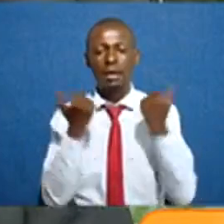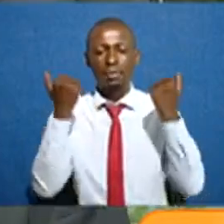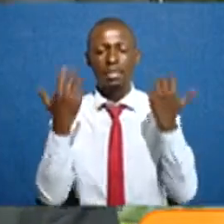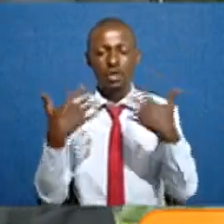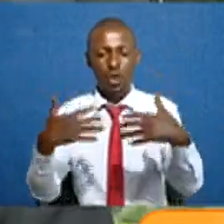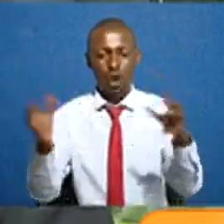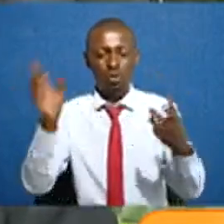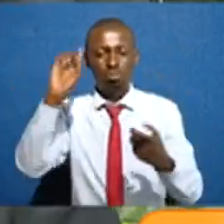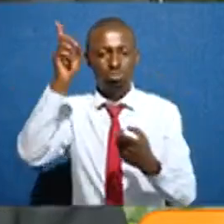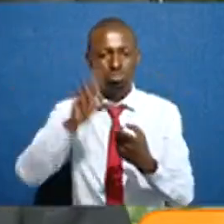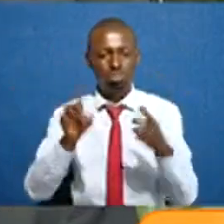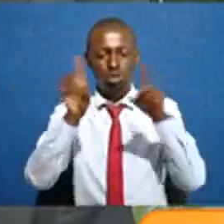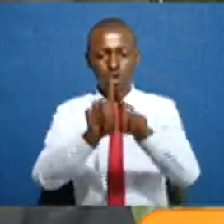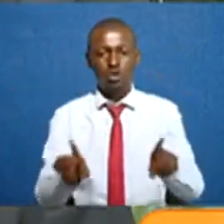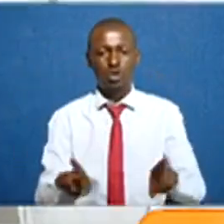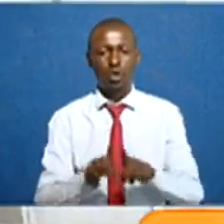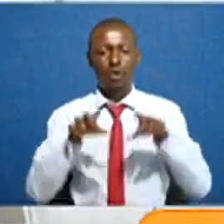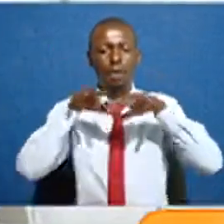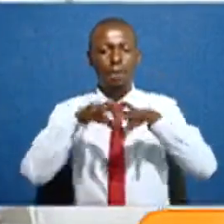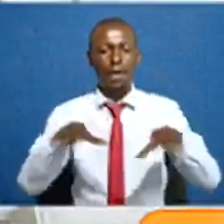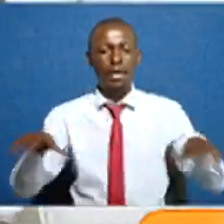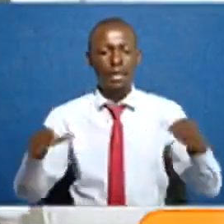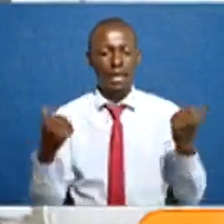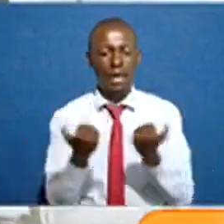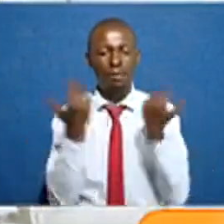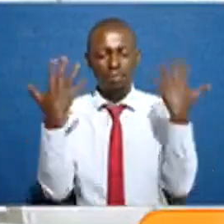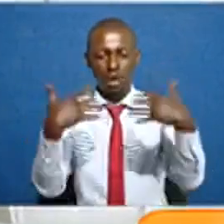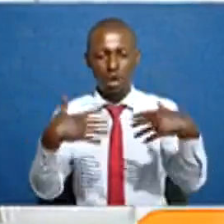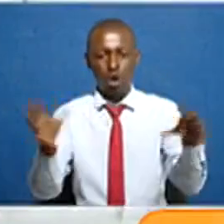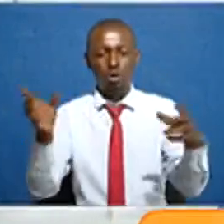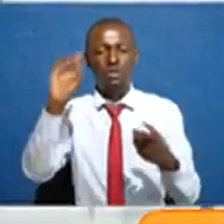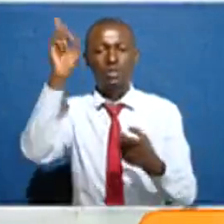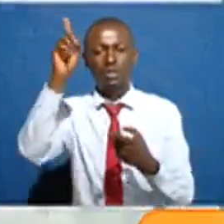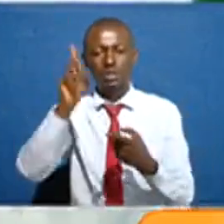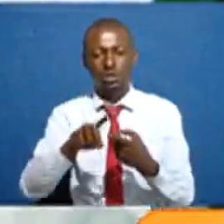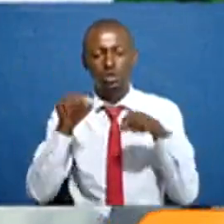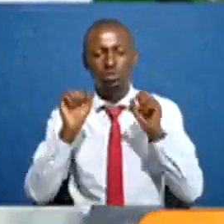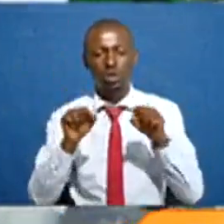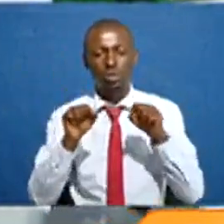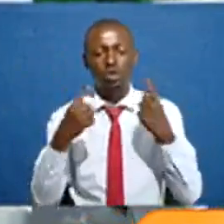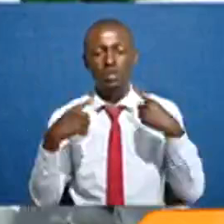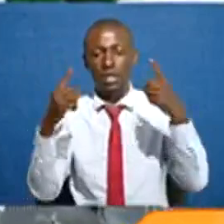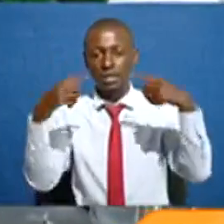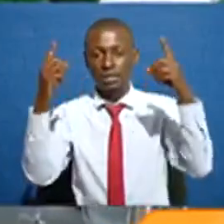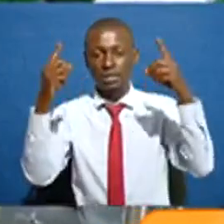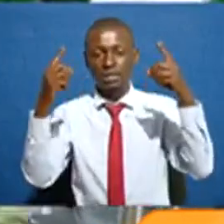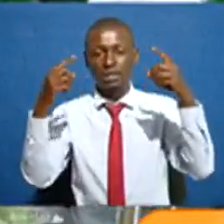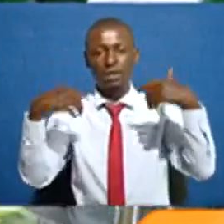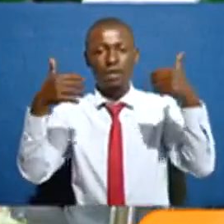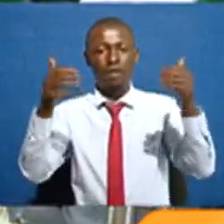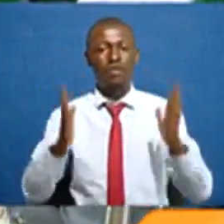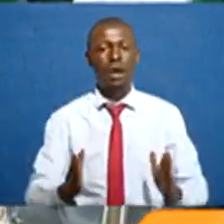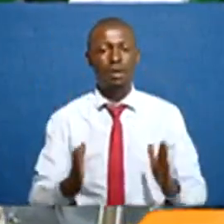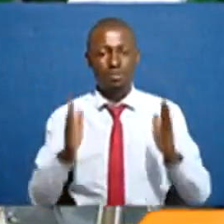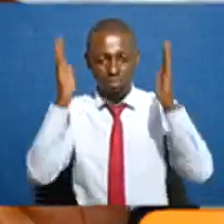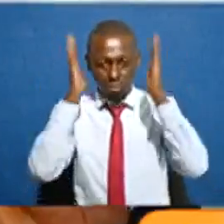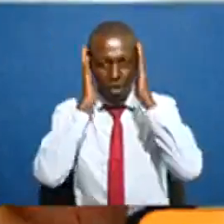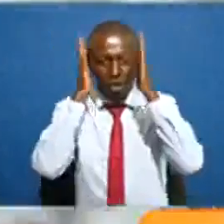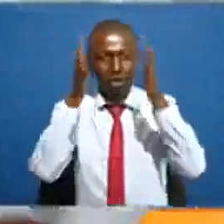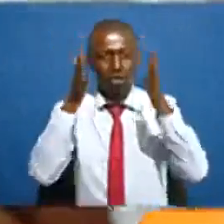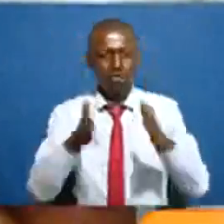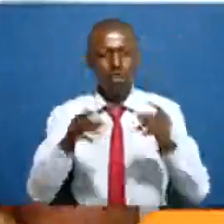also reduce losses at the market level. For aggregation to take effect and succeed, the vegetable farmers have to focus on amount